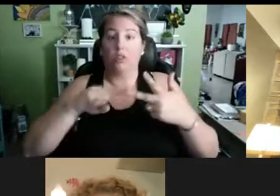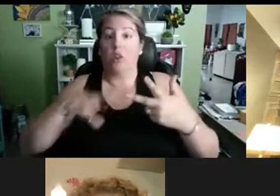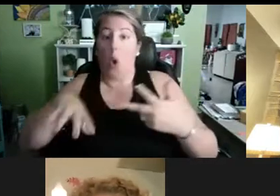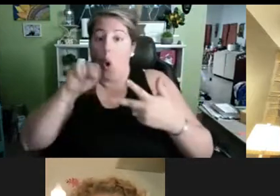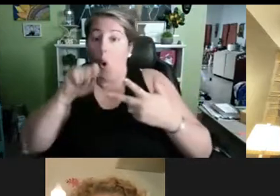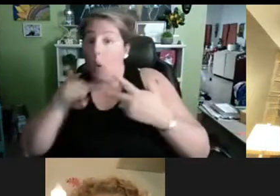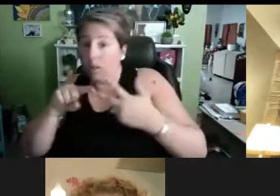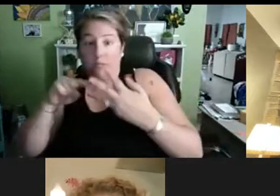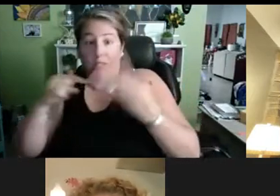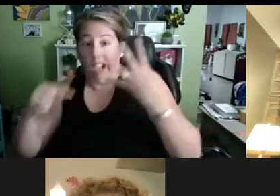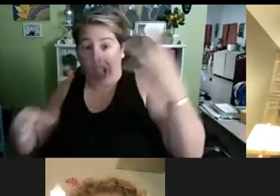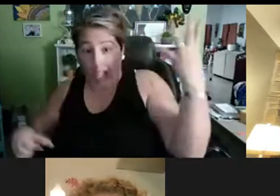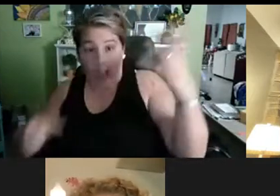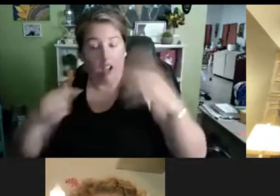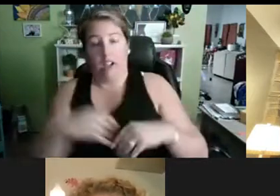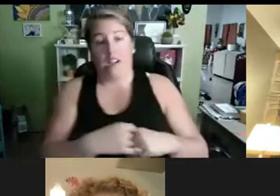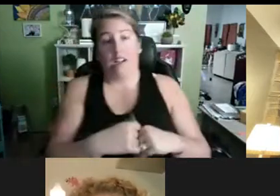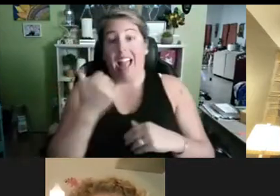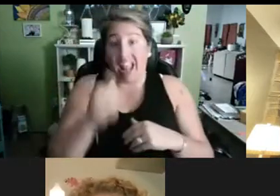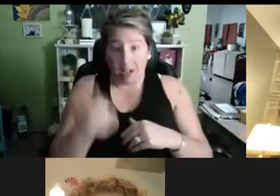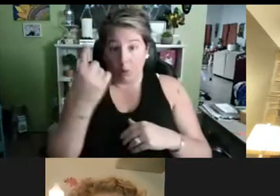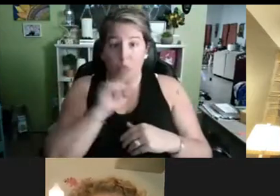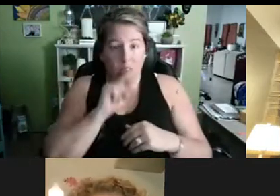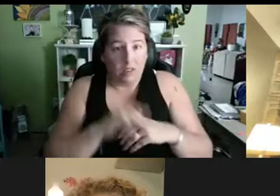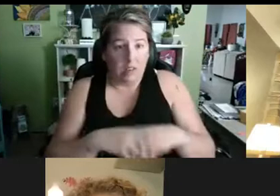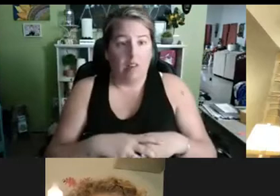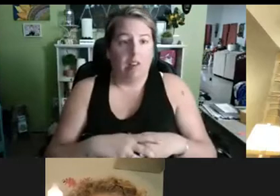Intense, I guess, maybe some.